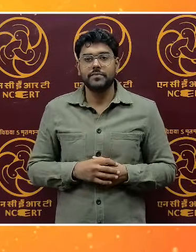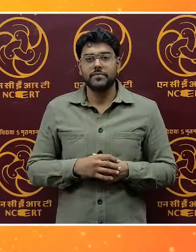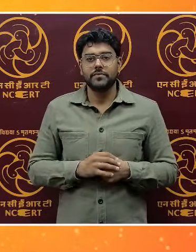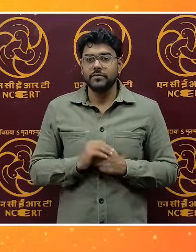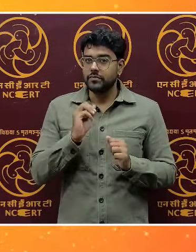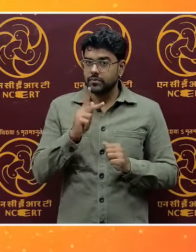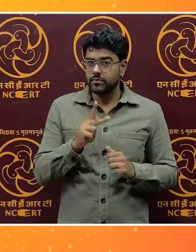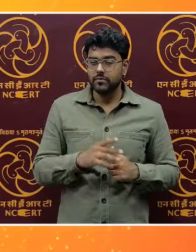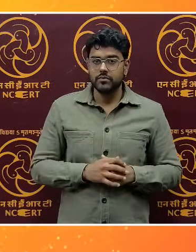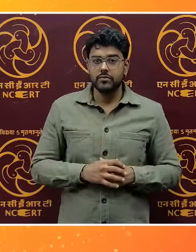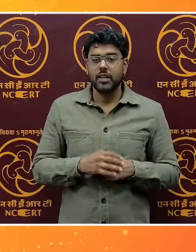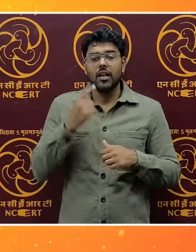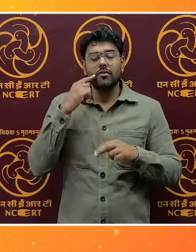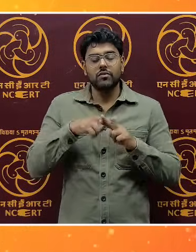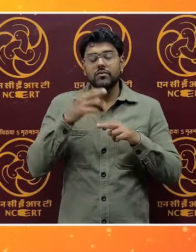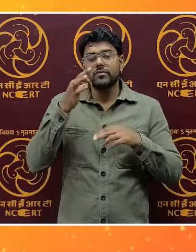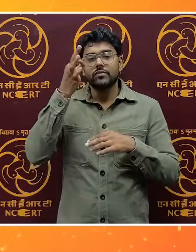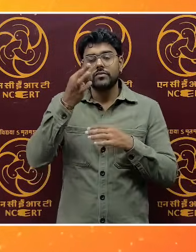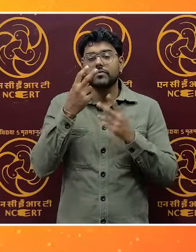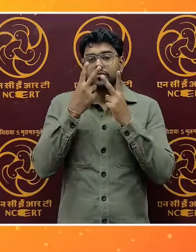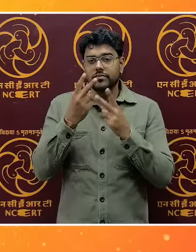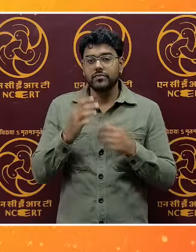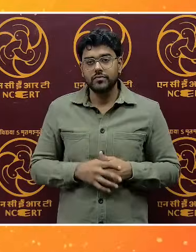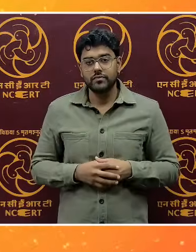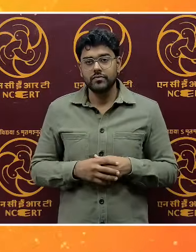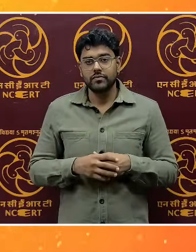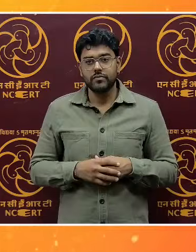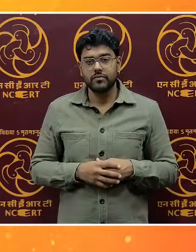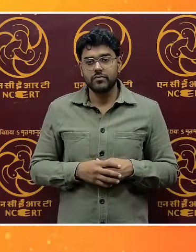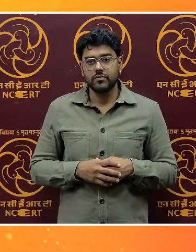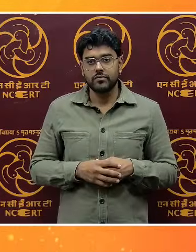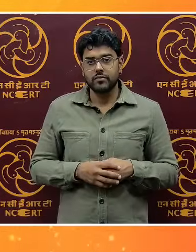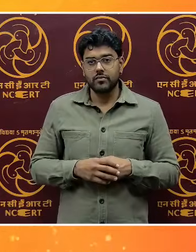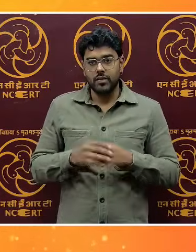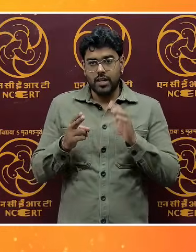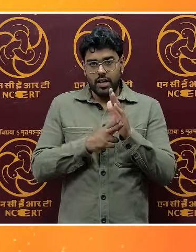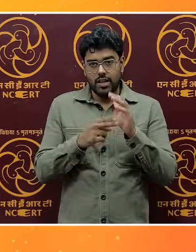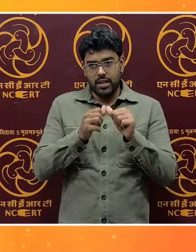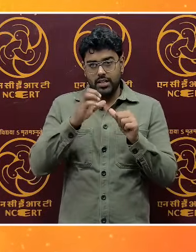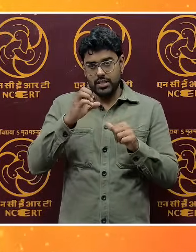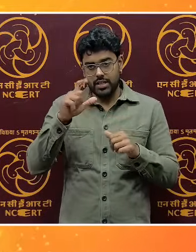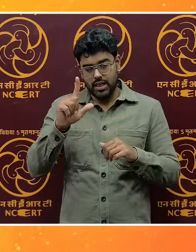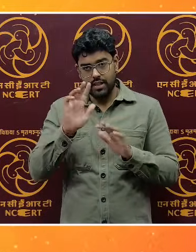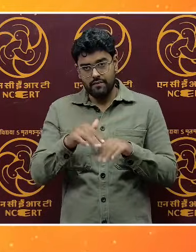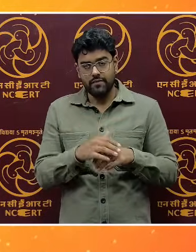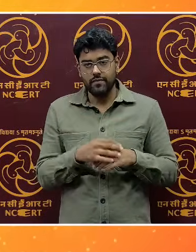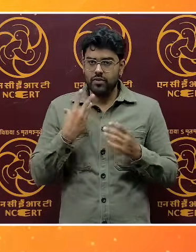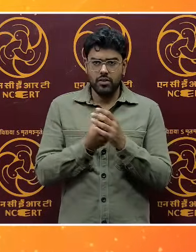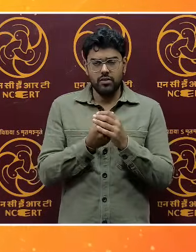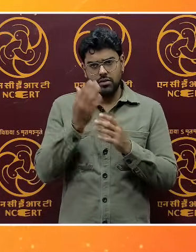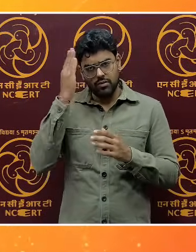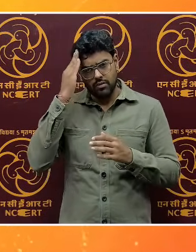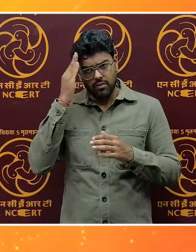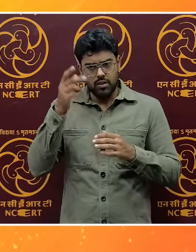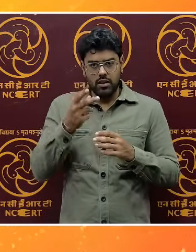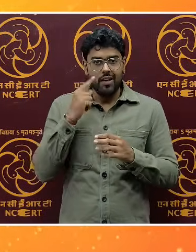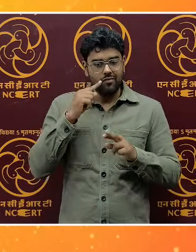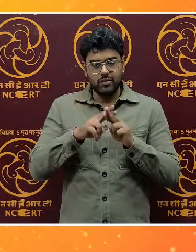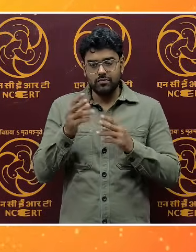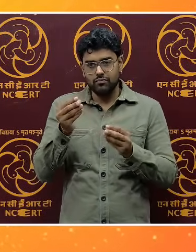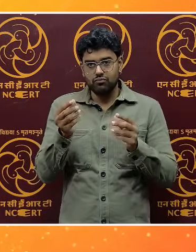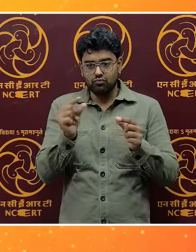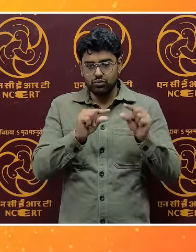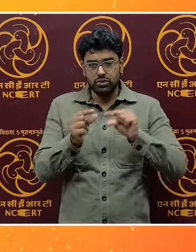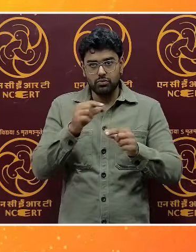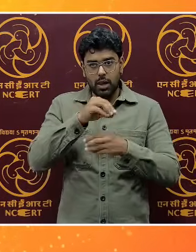Right? Now further we'll see. So example of NaCl is given here. We have seen that how are these two reacting.